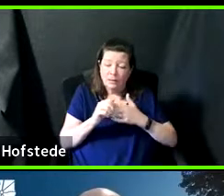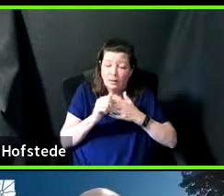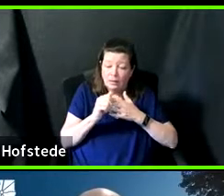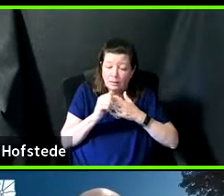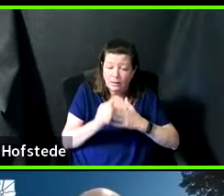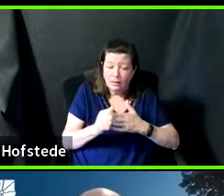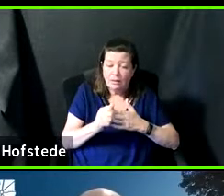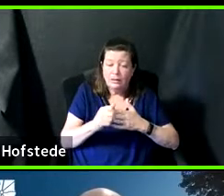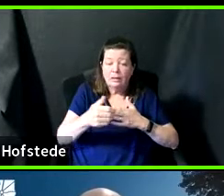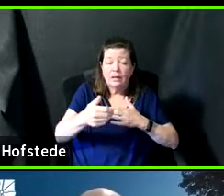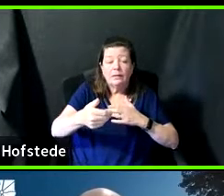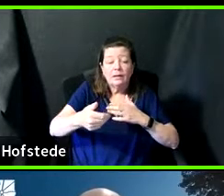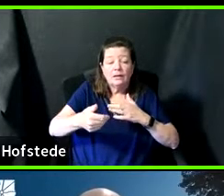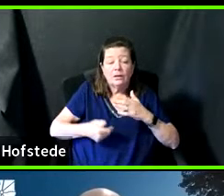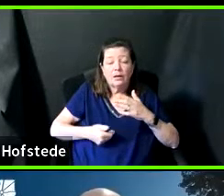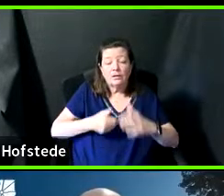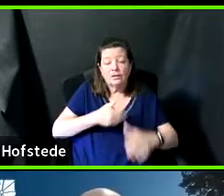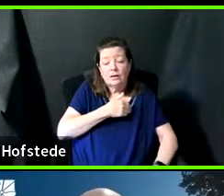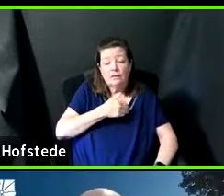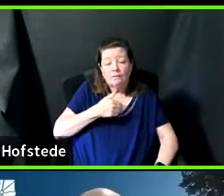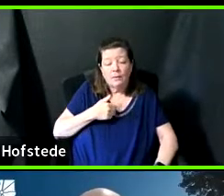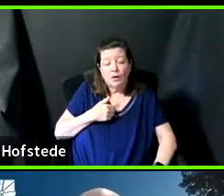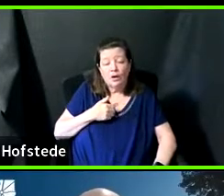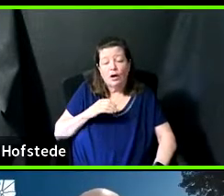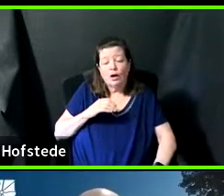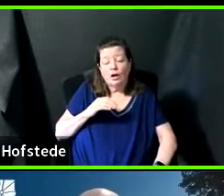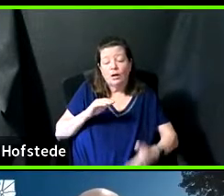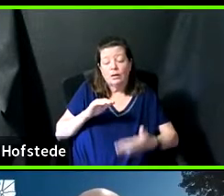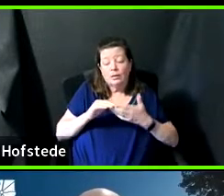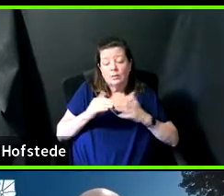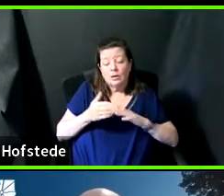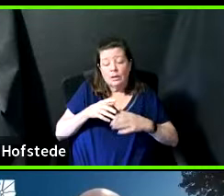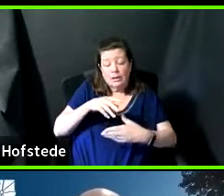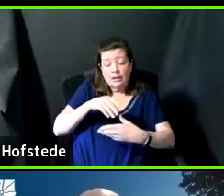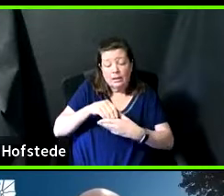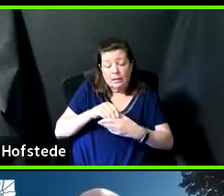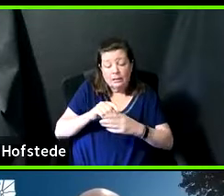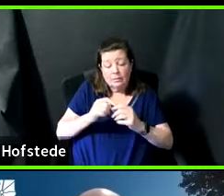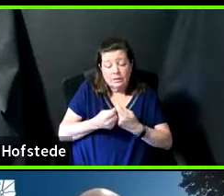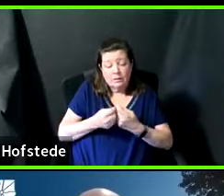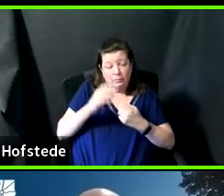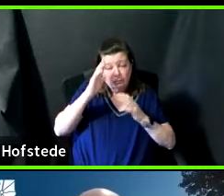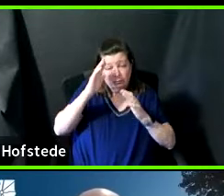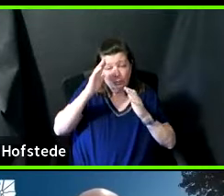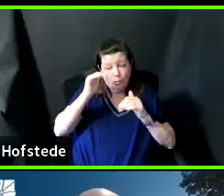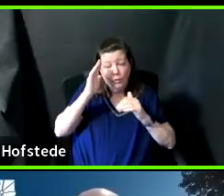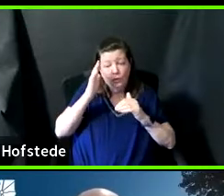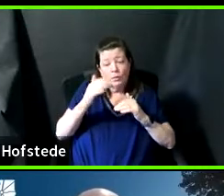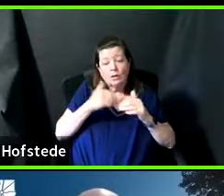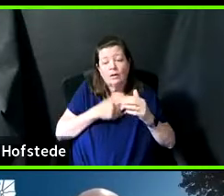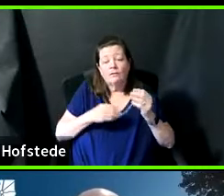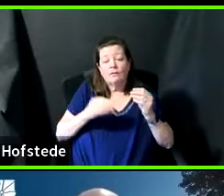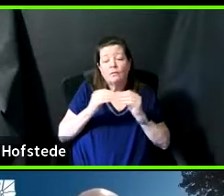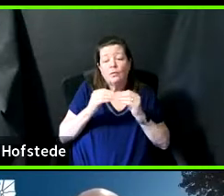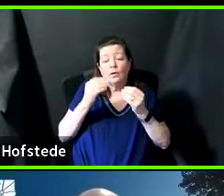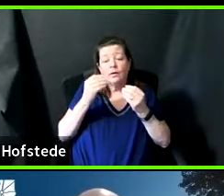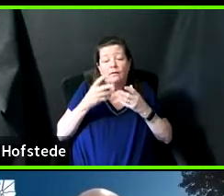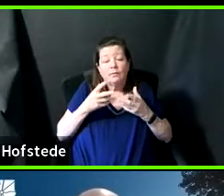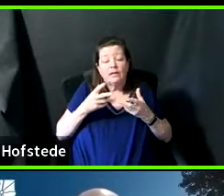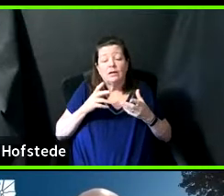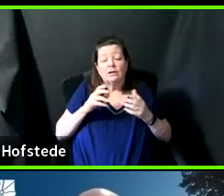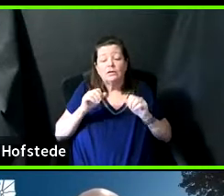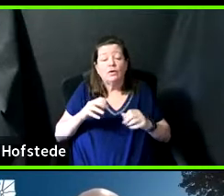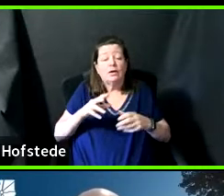of members of our community engagement team, we're hoping that you'll have more information and you'll be able to engage a little